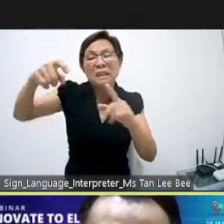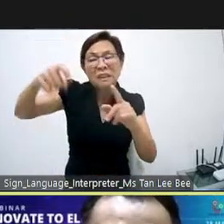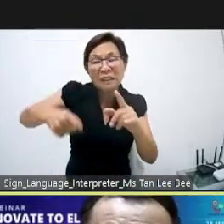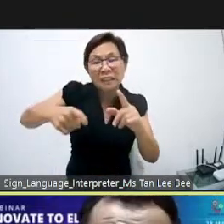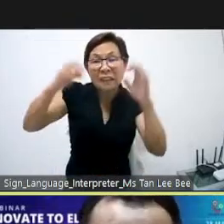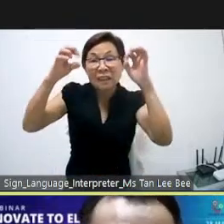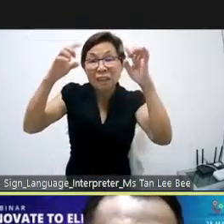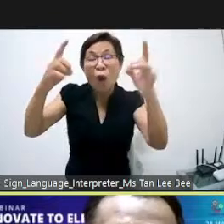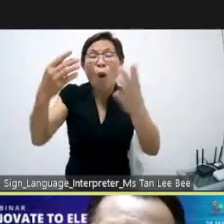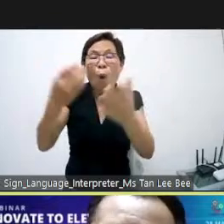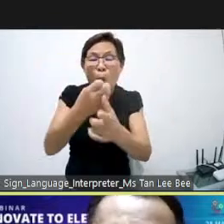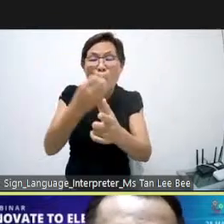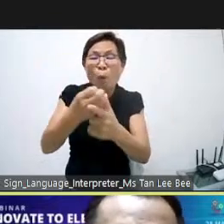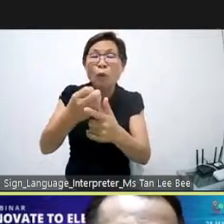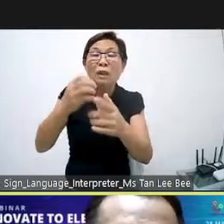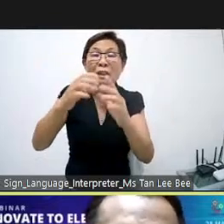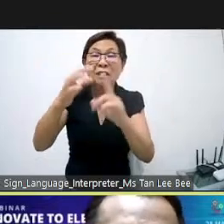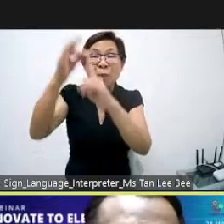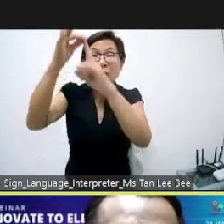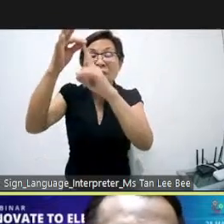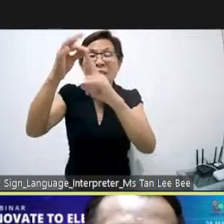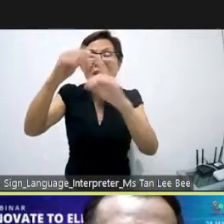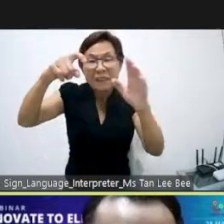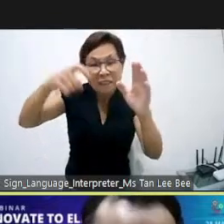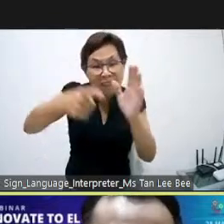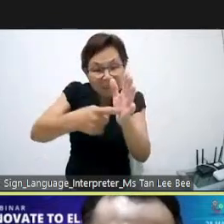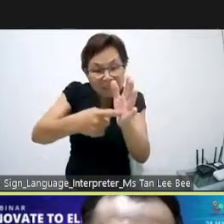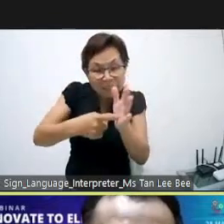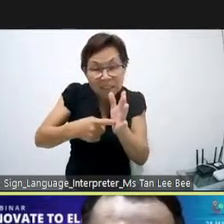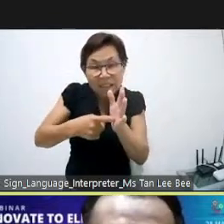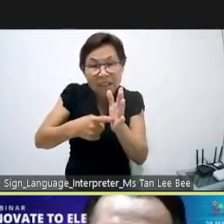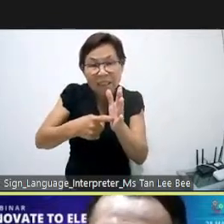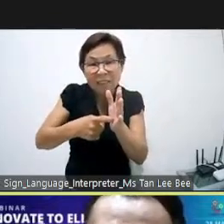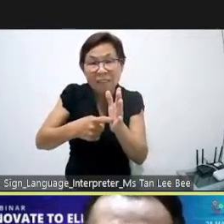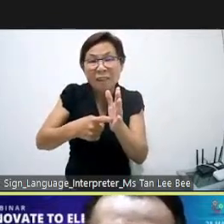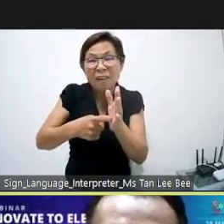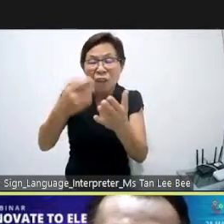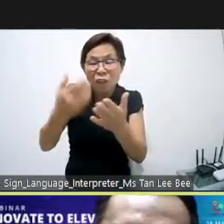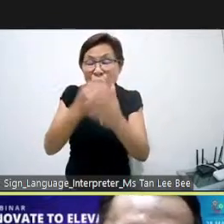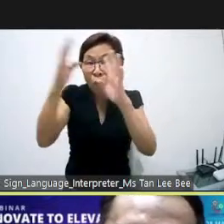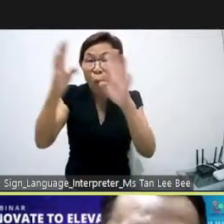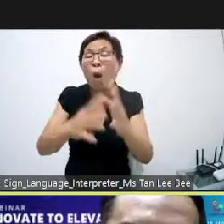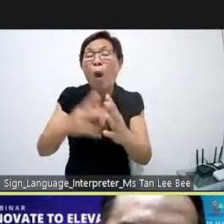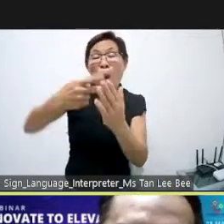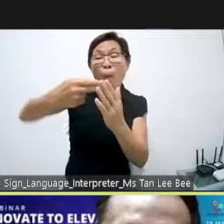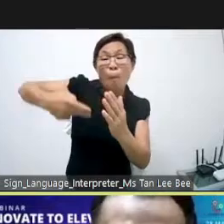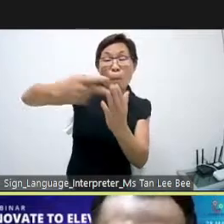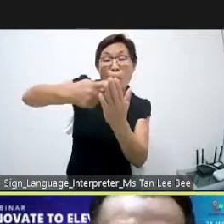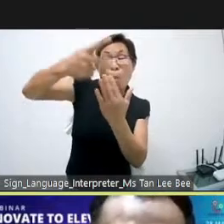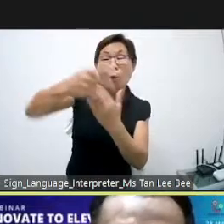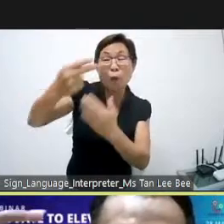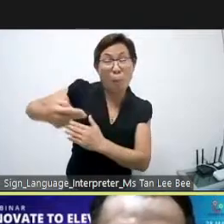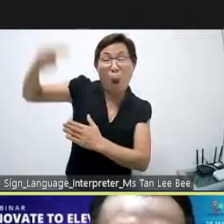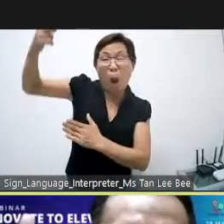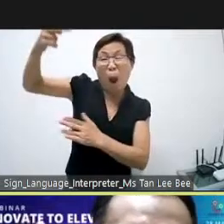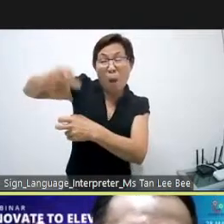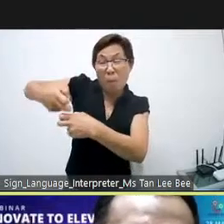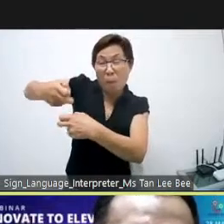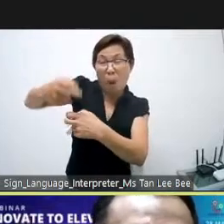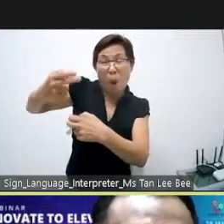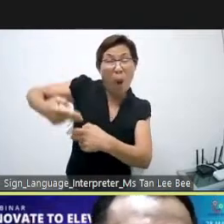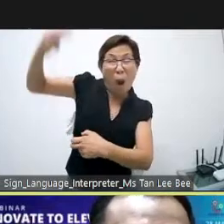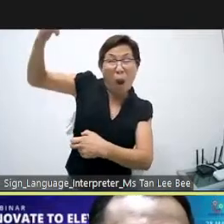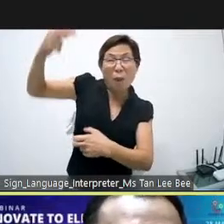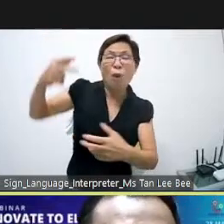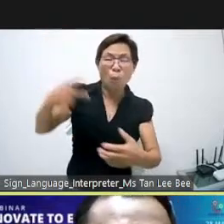innovation, definitely it will involve high impact programs and high impact things that we can come up